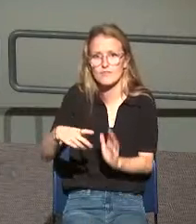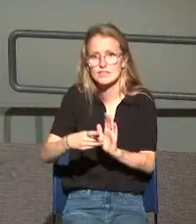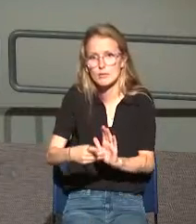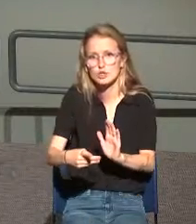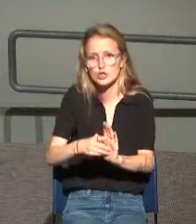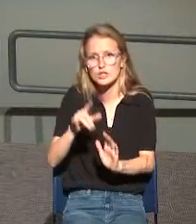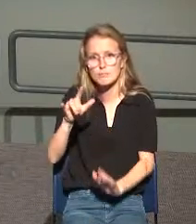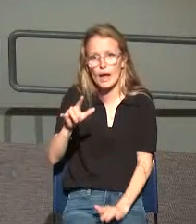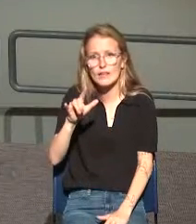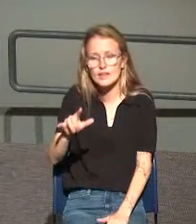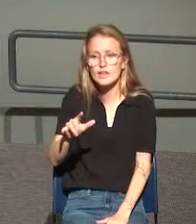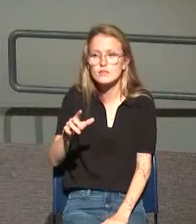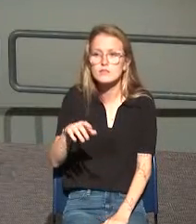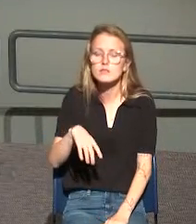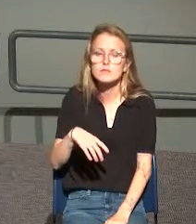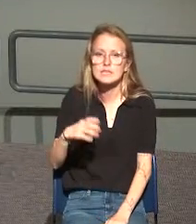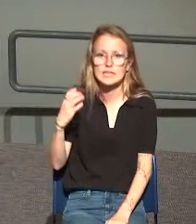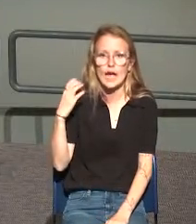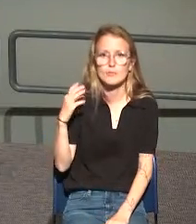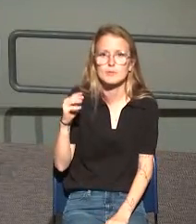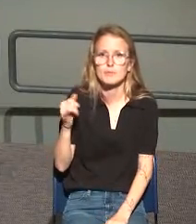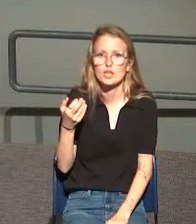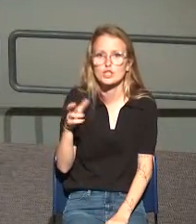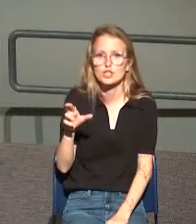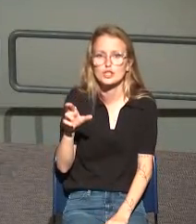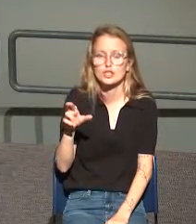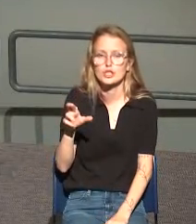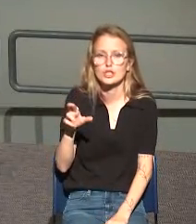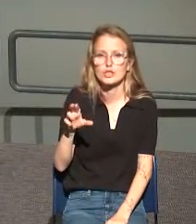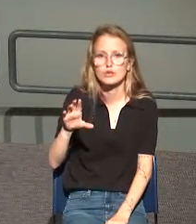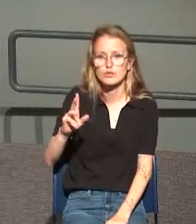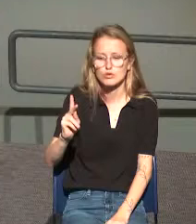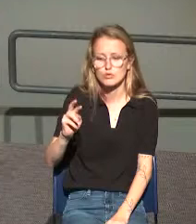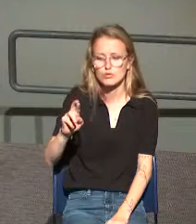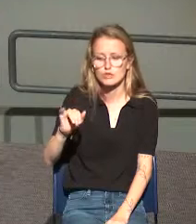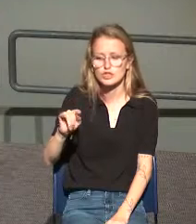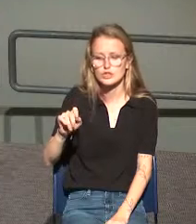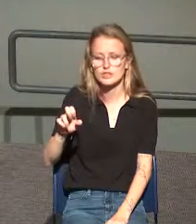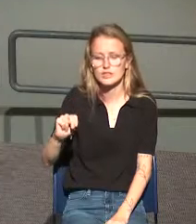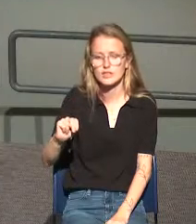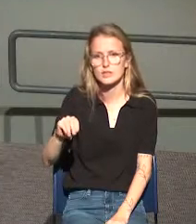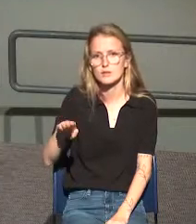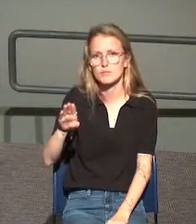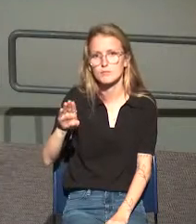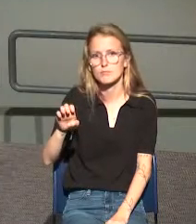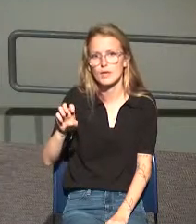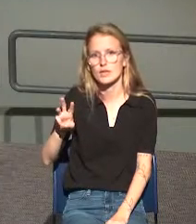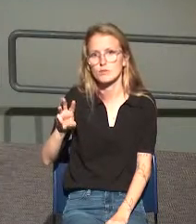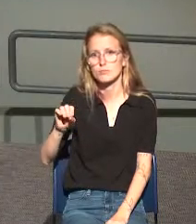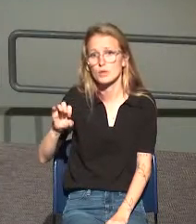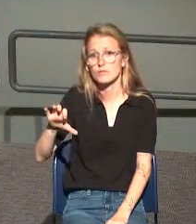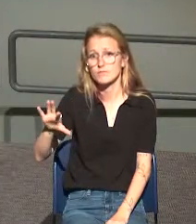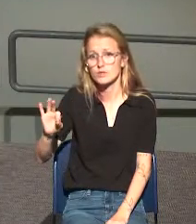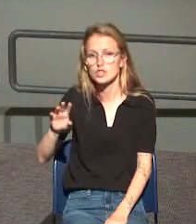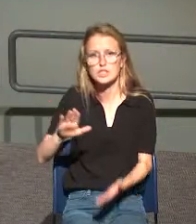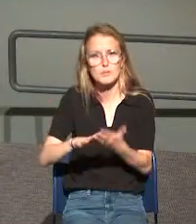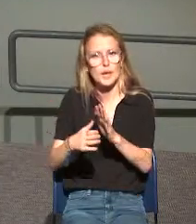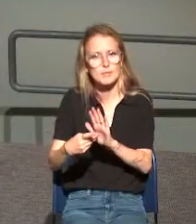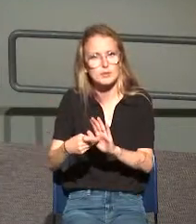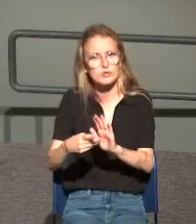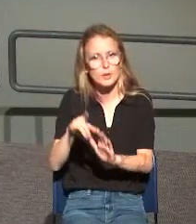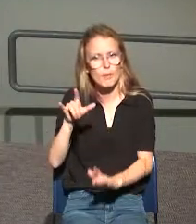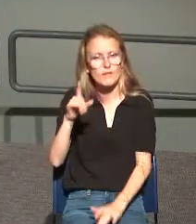was Captain then Major Kristen Bayo-Wolf. And when she became the demonstration pilot